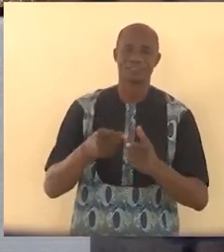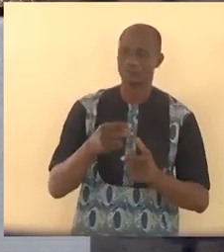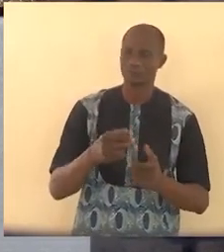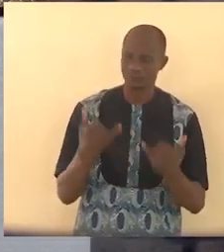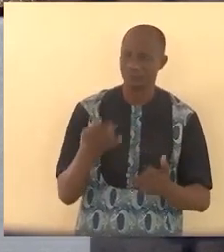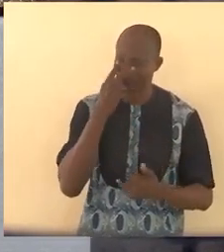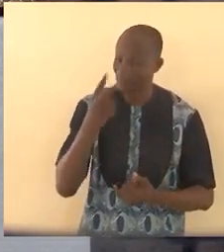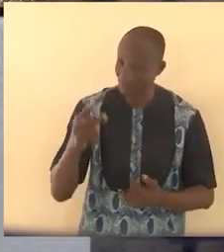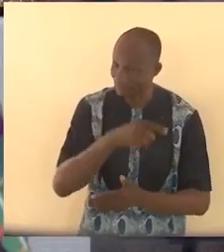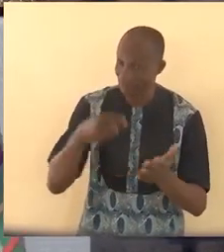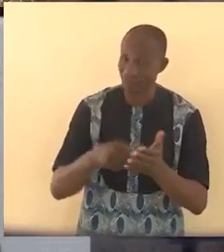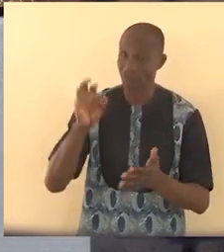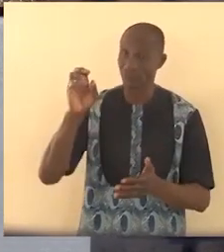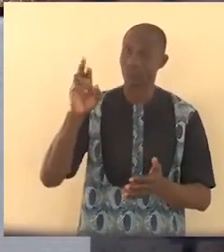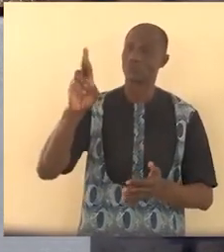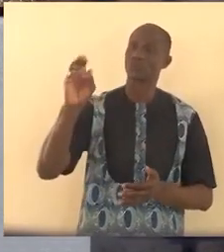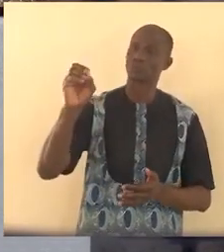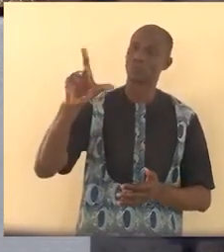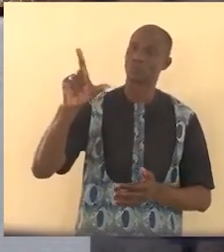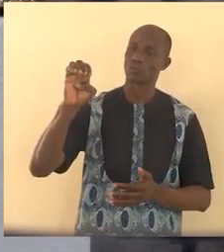when he now see